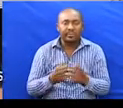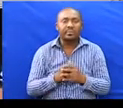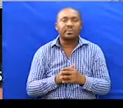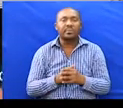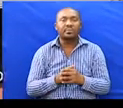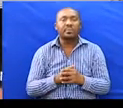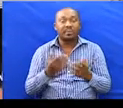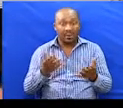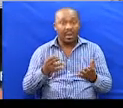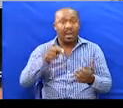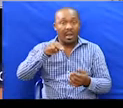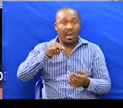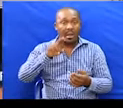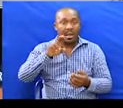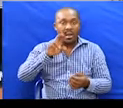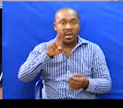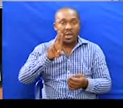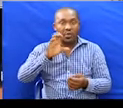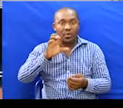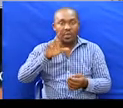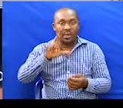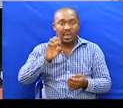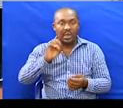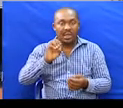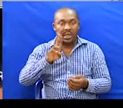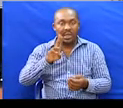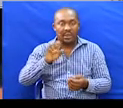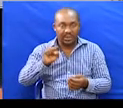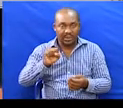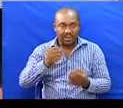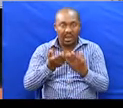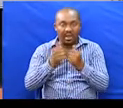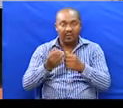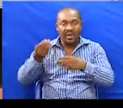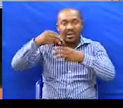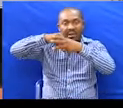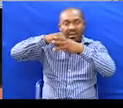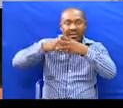The nucleus consists of thread-like